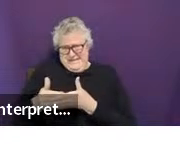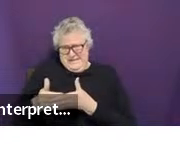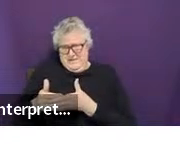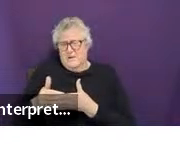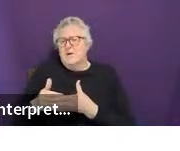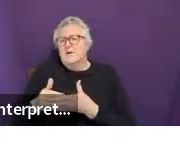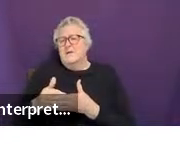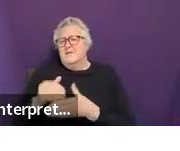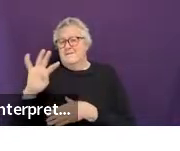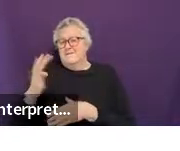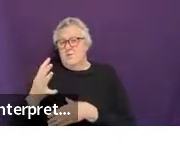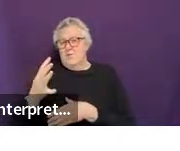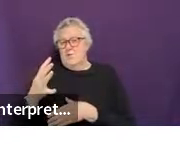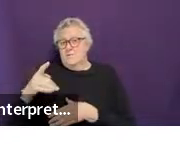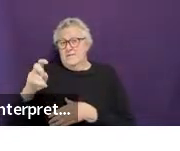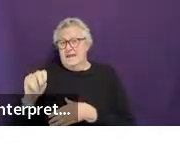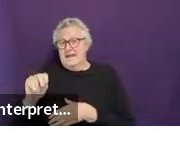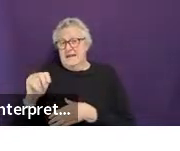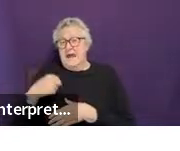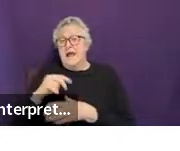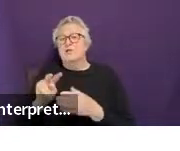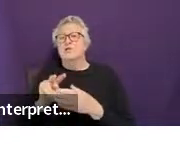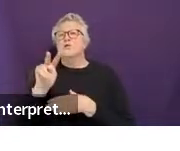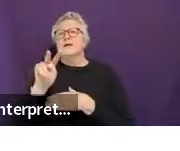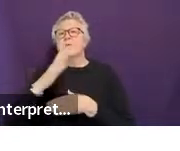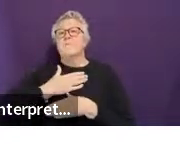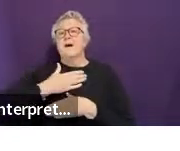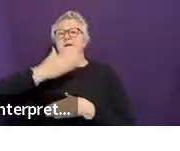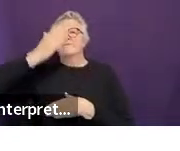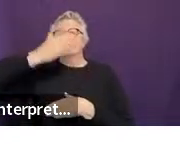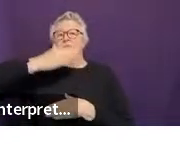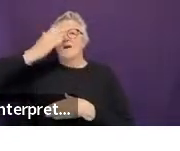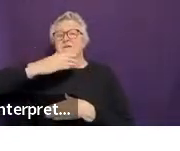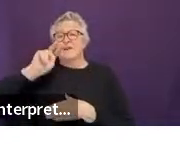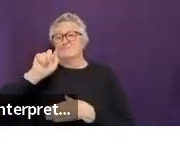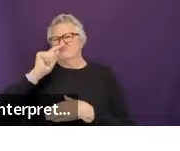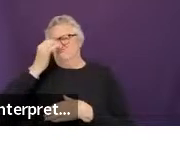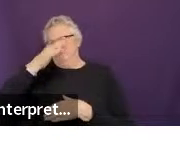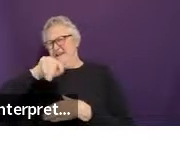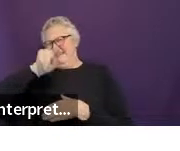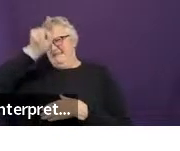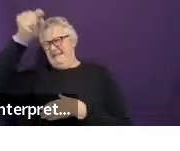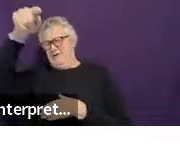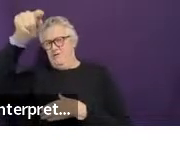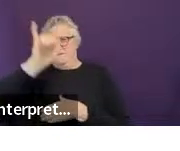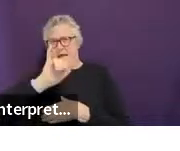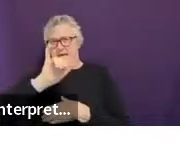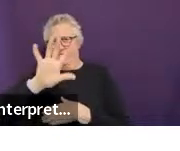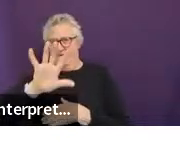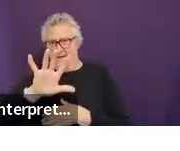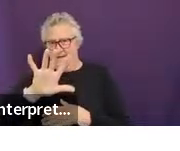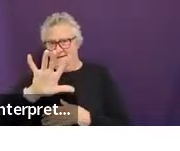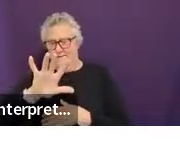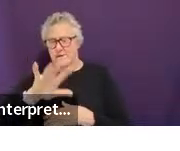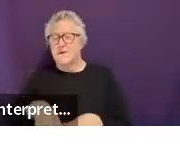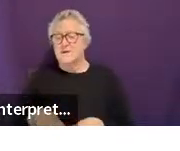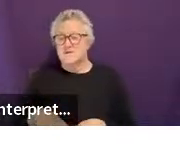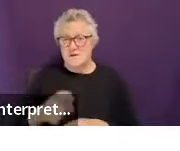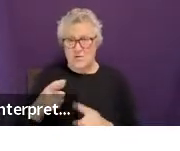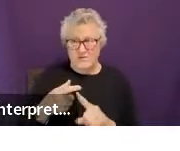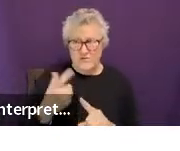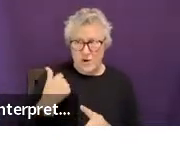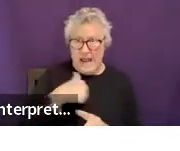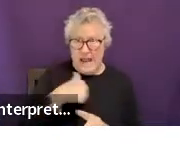the street and there's I-5. So from our perspective, what is this doing to our